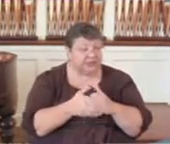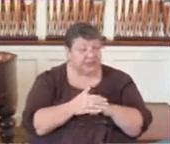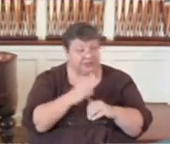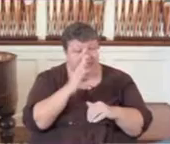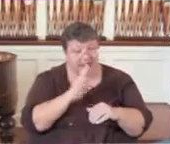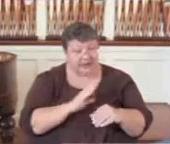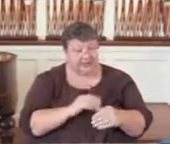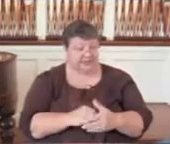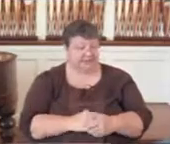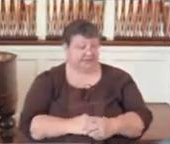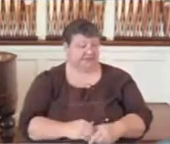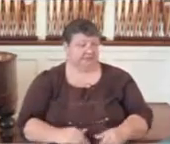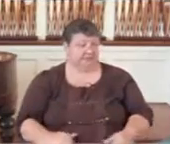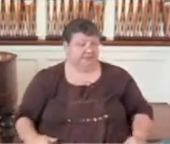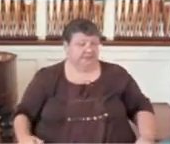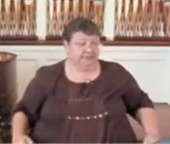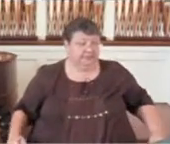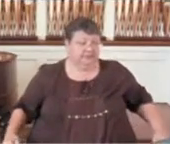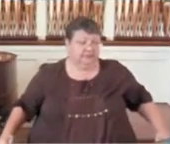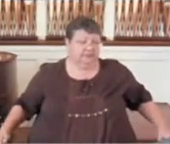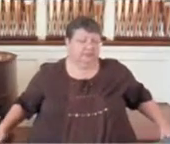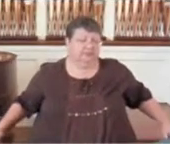God.